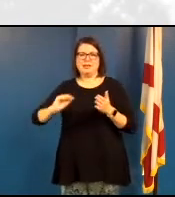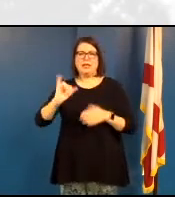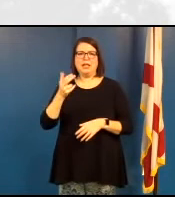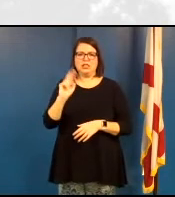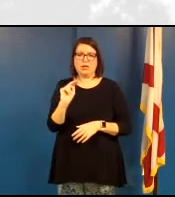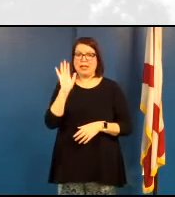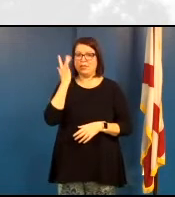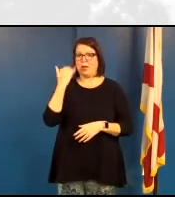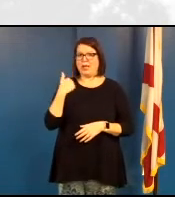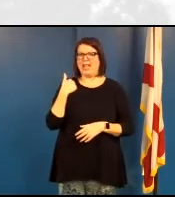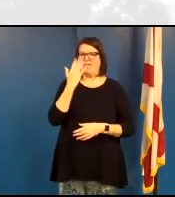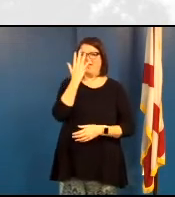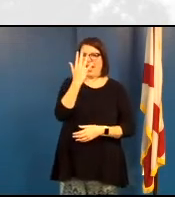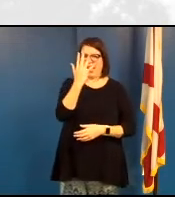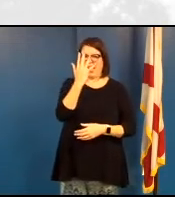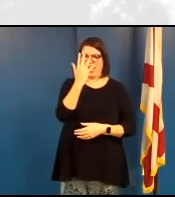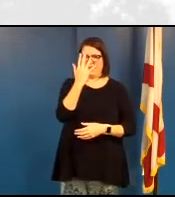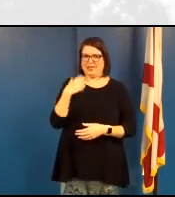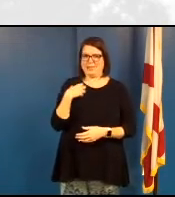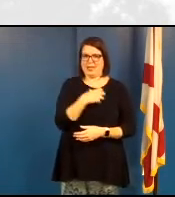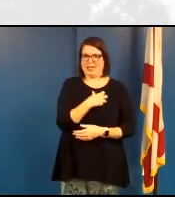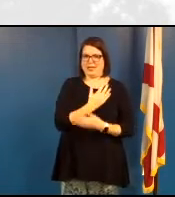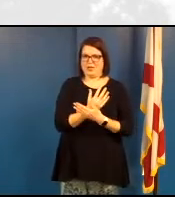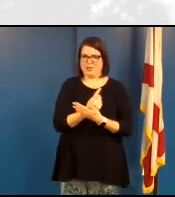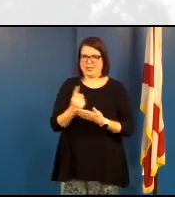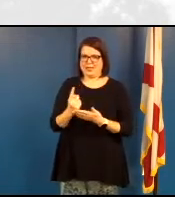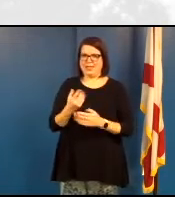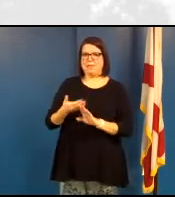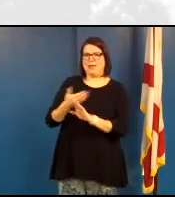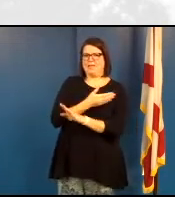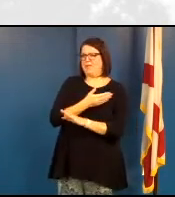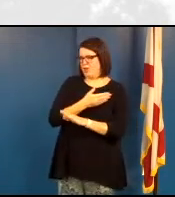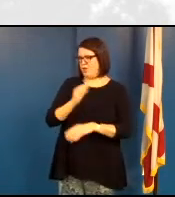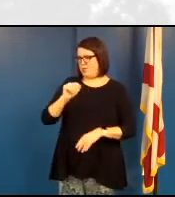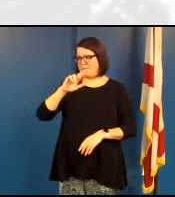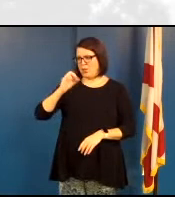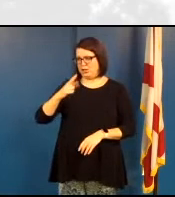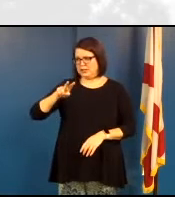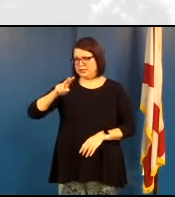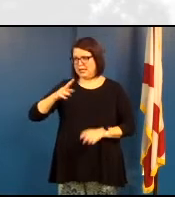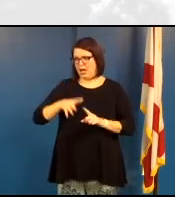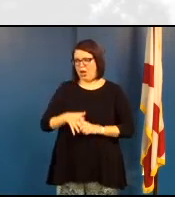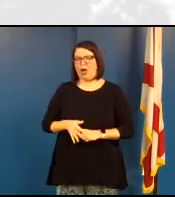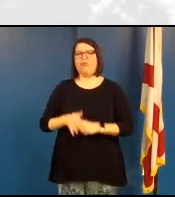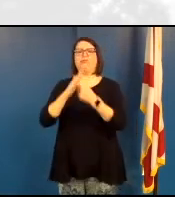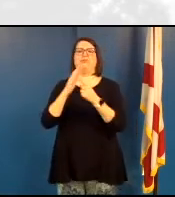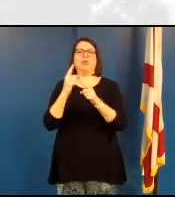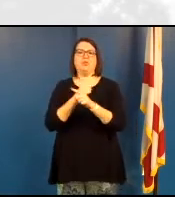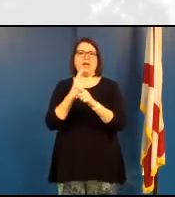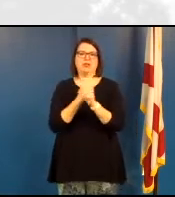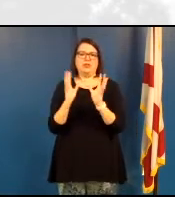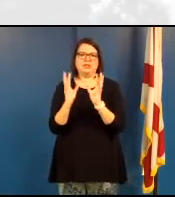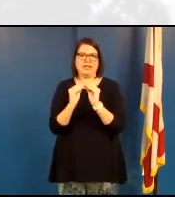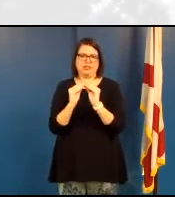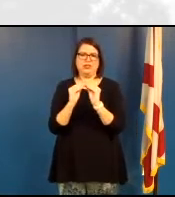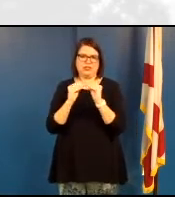2nd. So it will be a very, very busy interim committee week schedule this for the 2021 session.